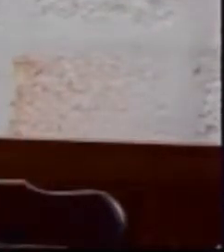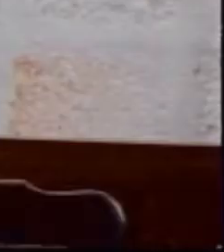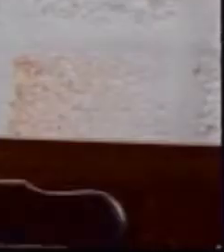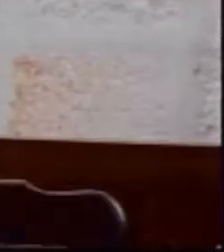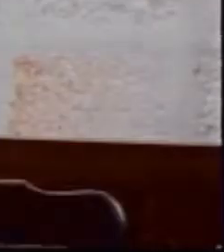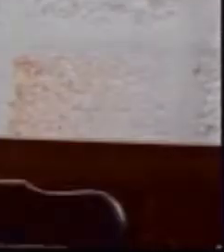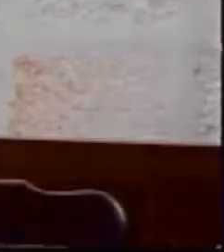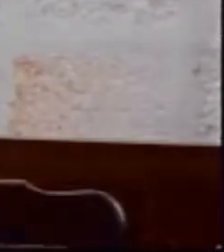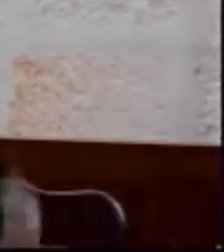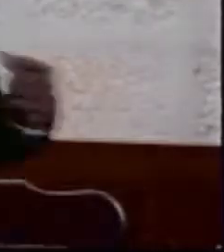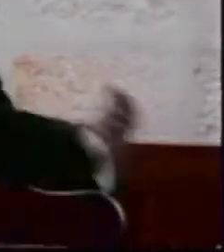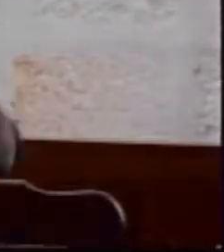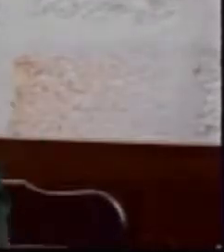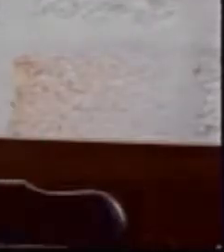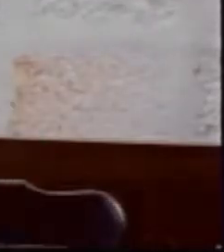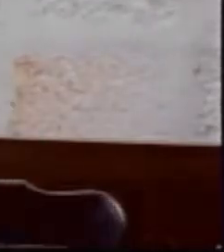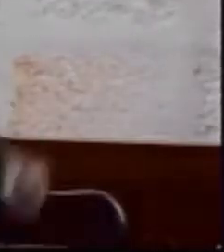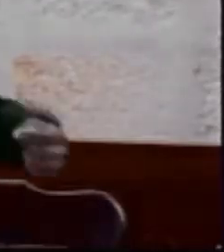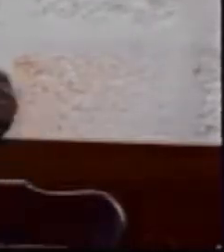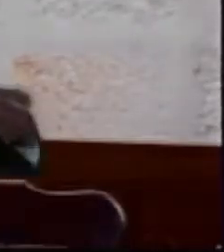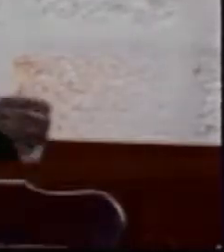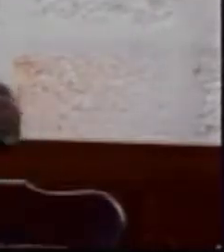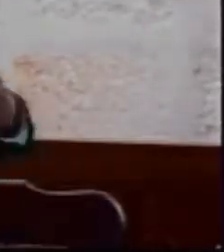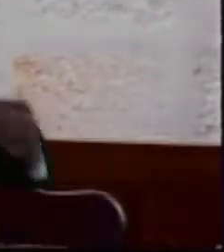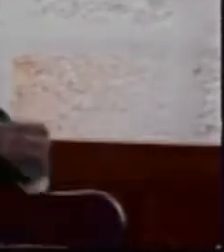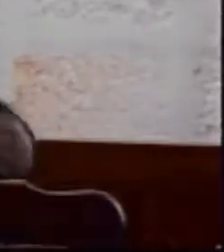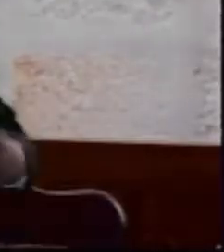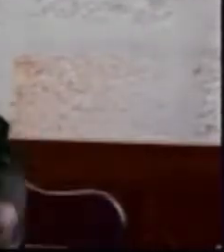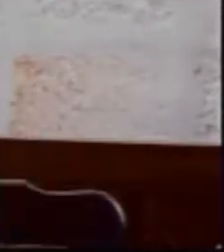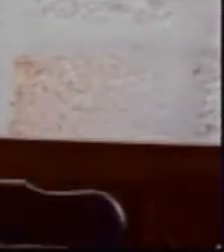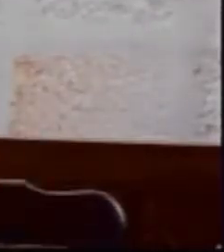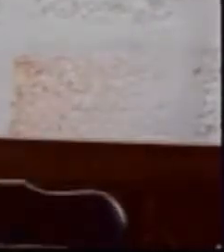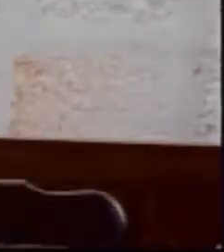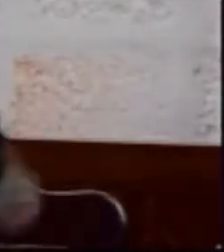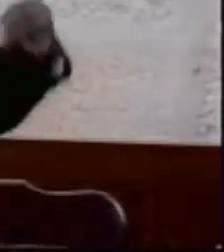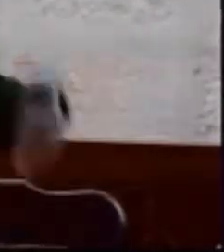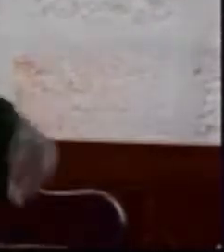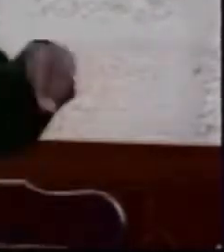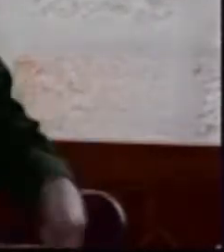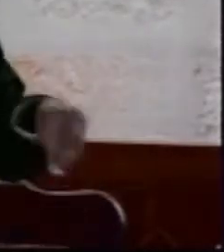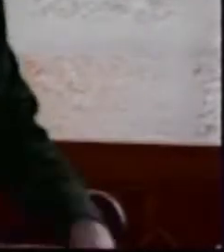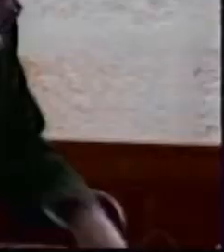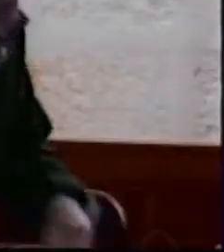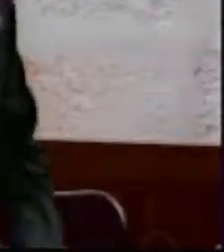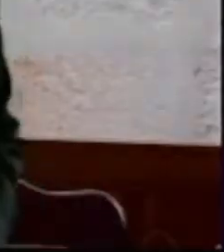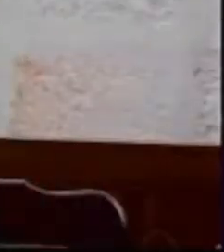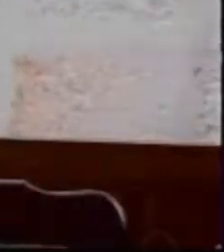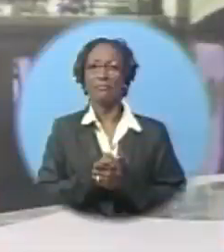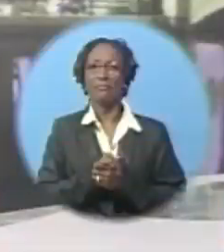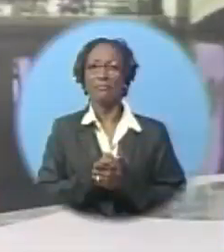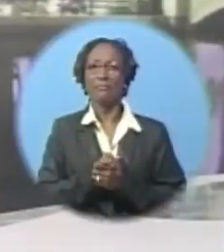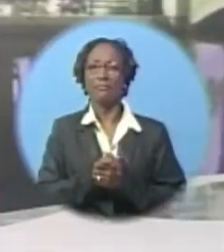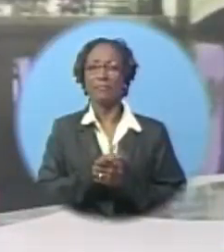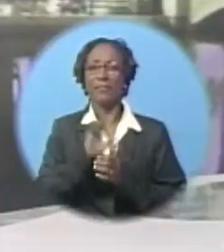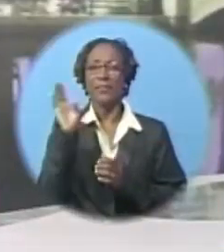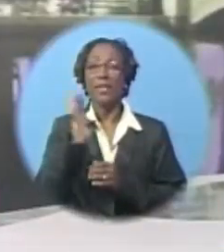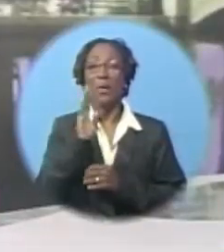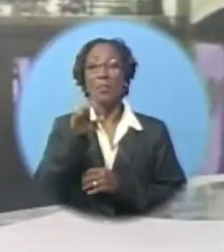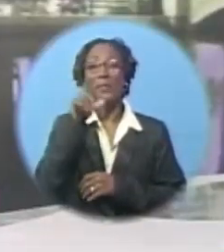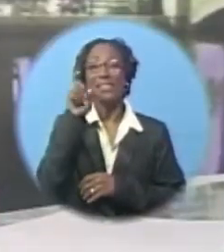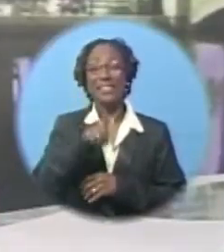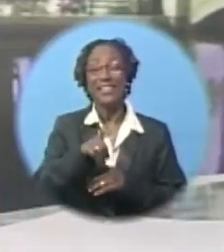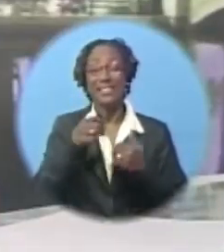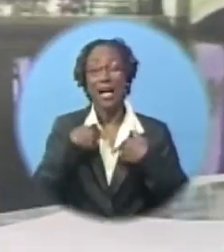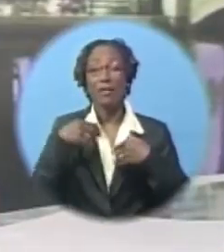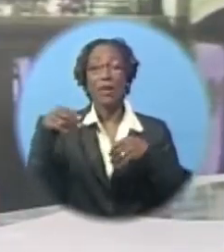money doesn't exist and it hurts. That is the challenge we face in tertiary education. Barbados needs